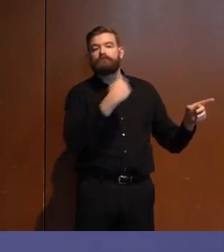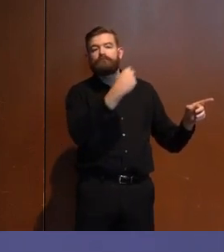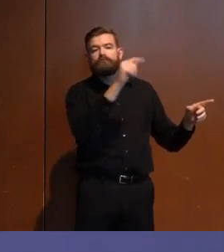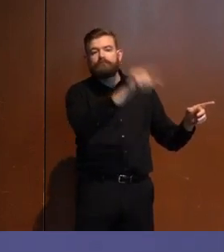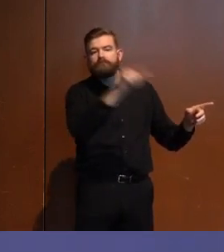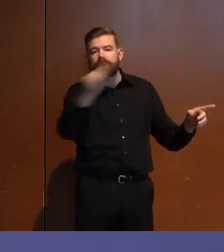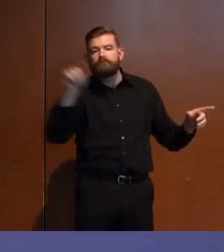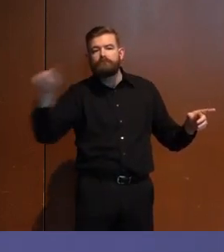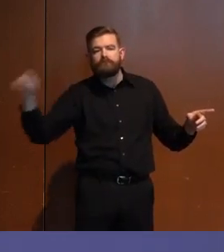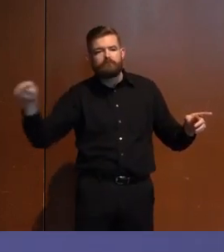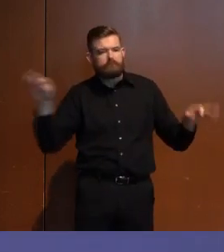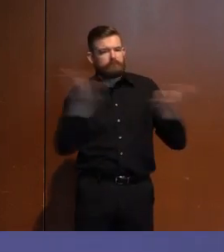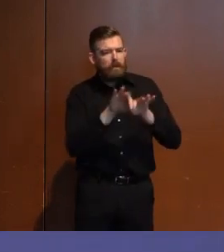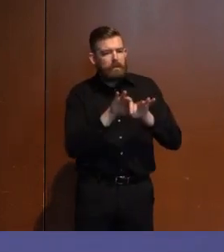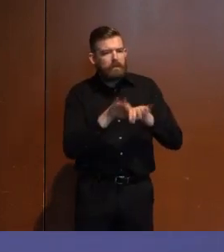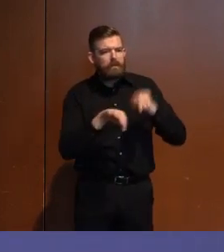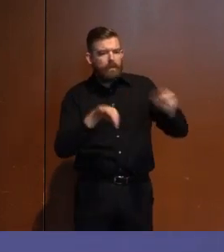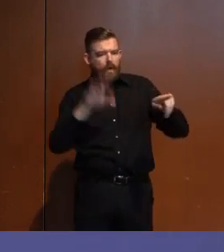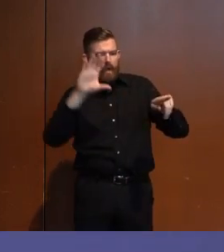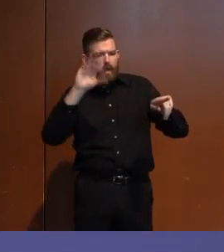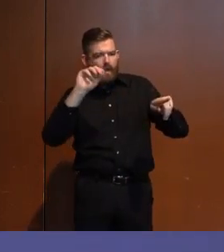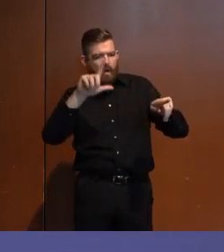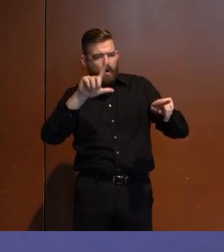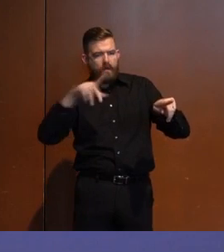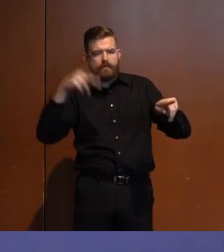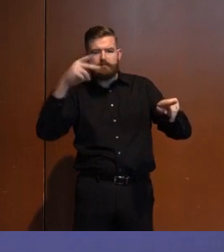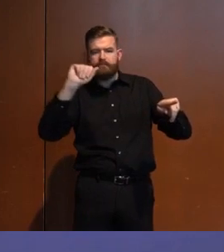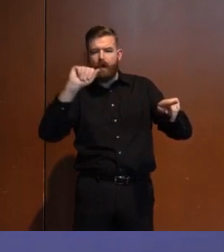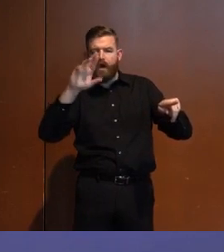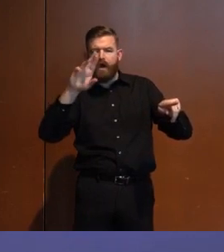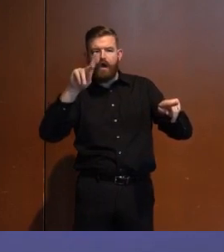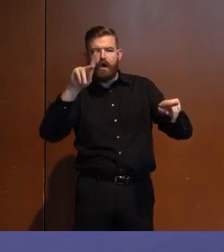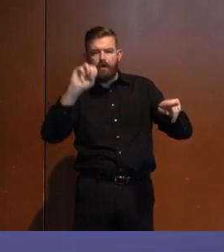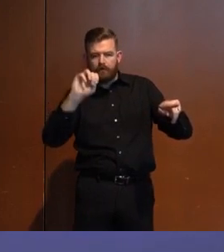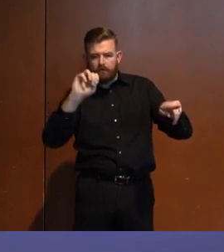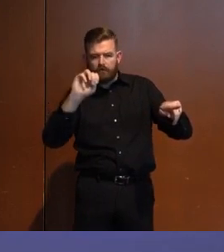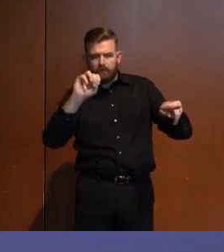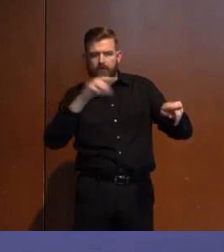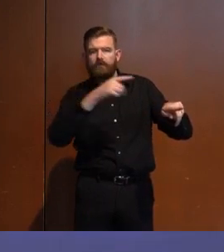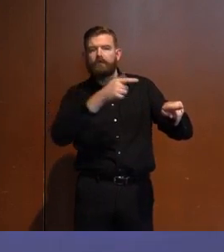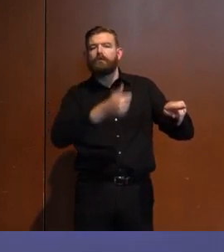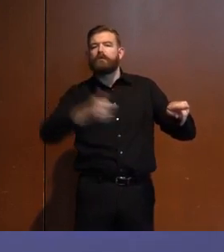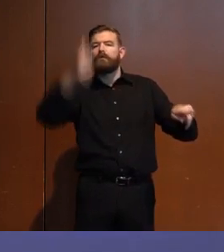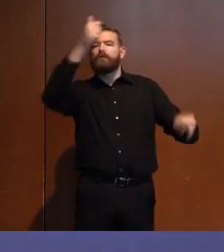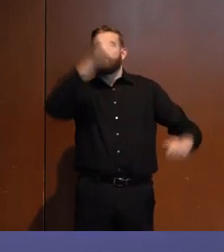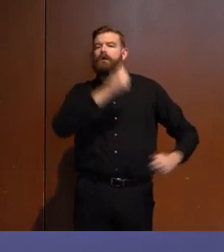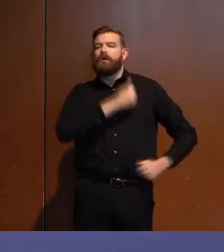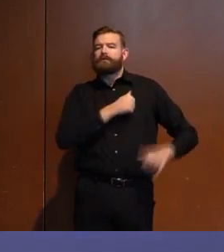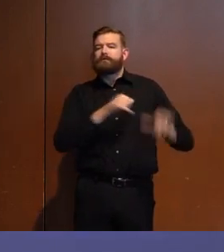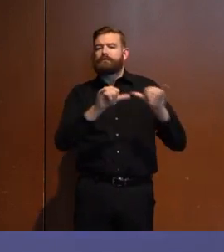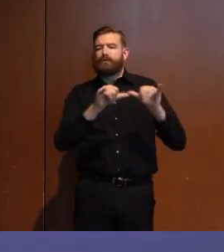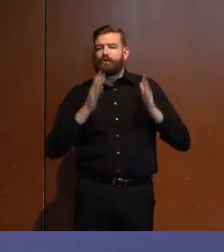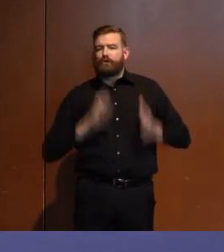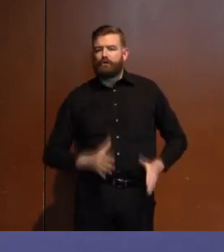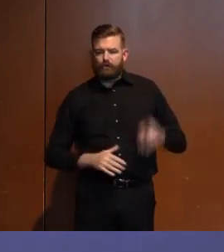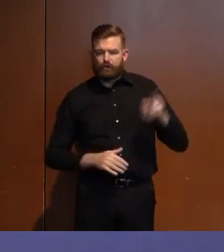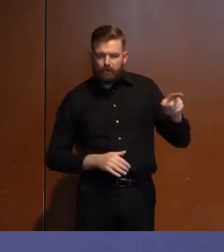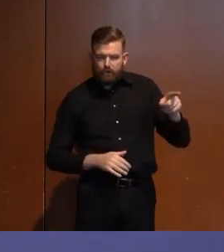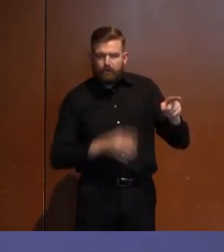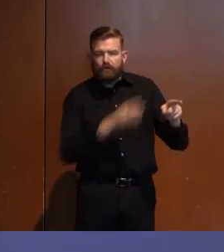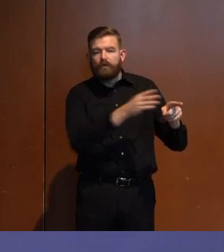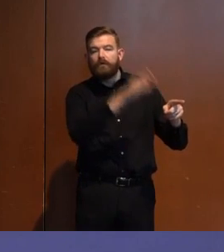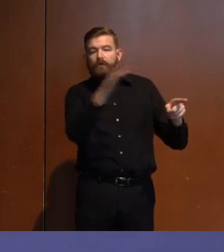Colonel David Park, Commander of the Philadelphia District for the United States Army Corps of Engineers. Honored to have you, Lieutenant Colonel. And Pete Tranchik,